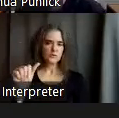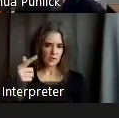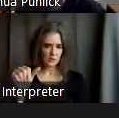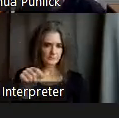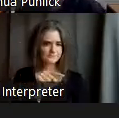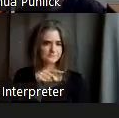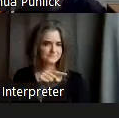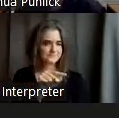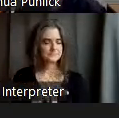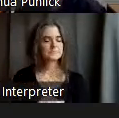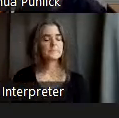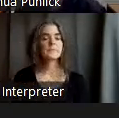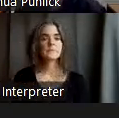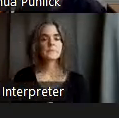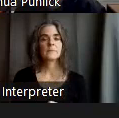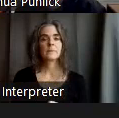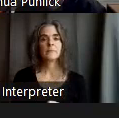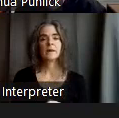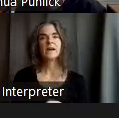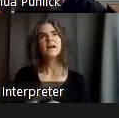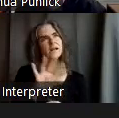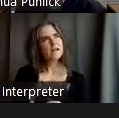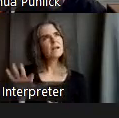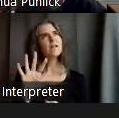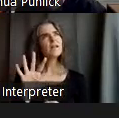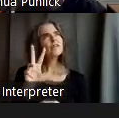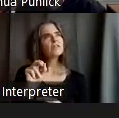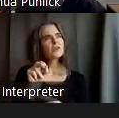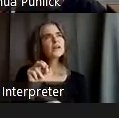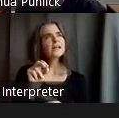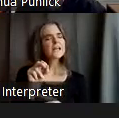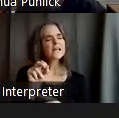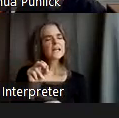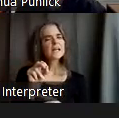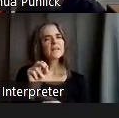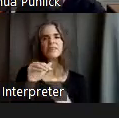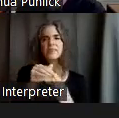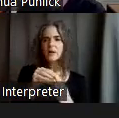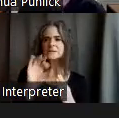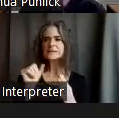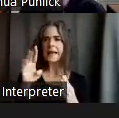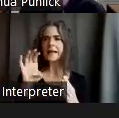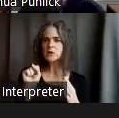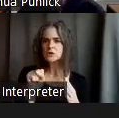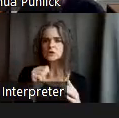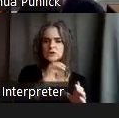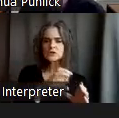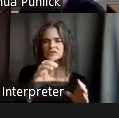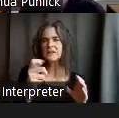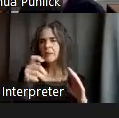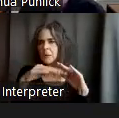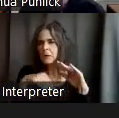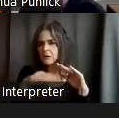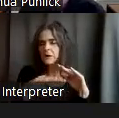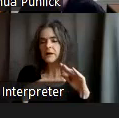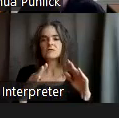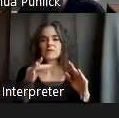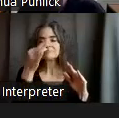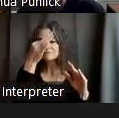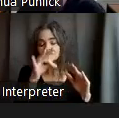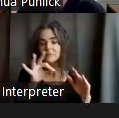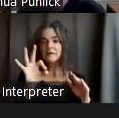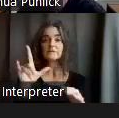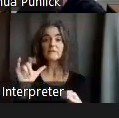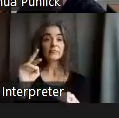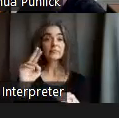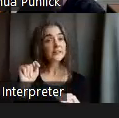it's just under 30,000 acres, and parts of the property, they border the Flint River, which is